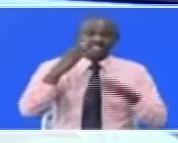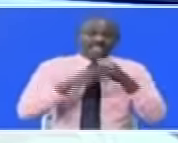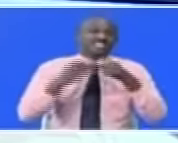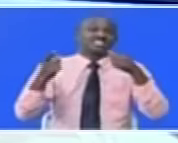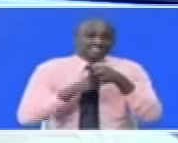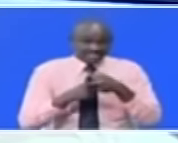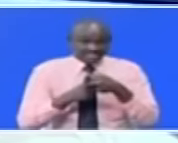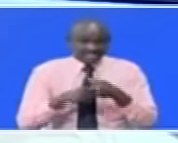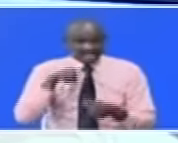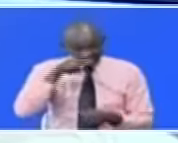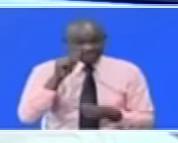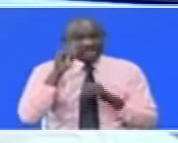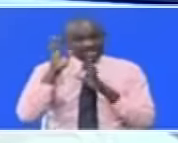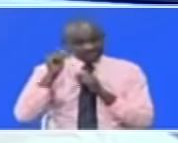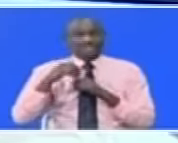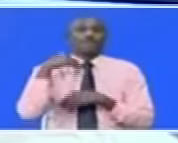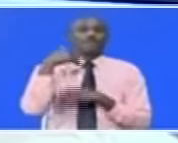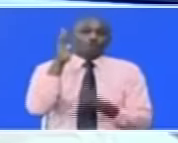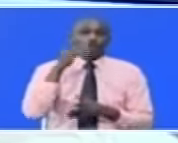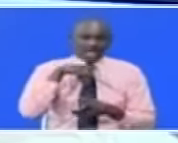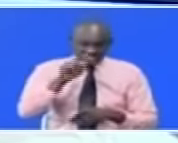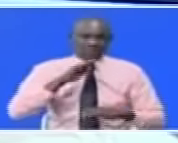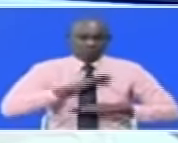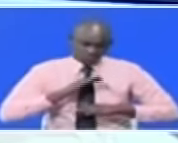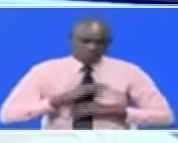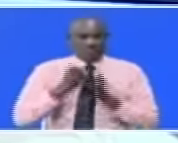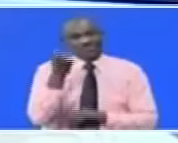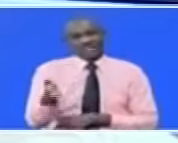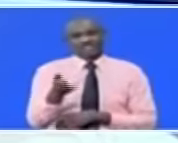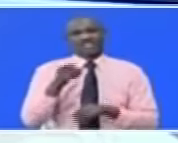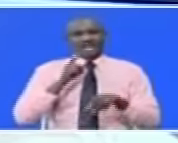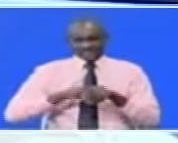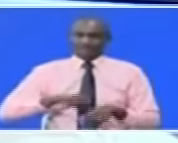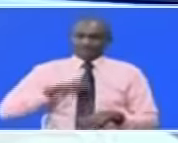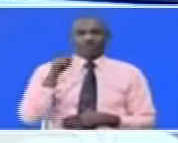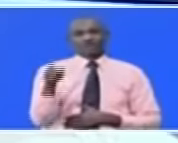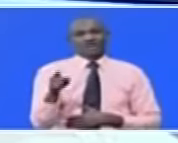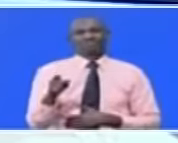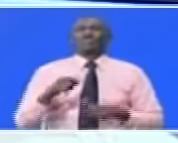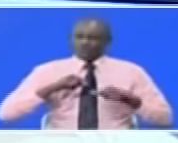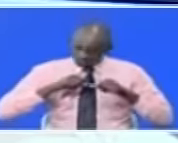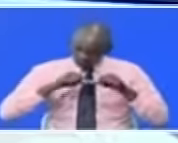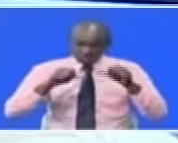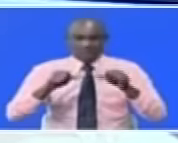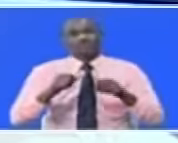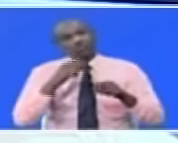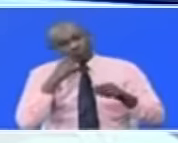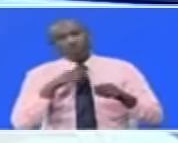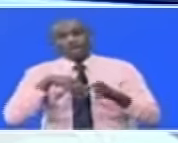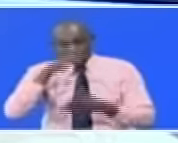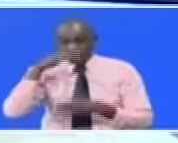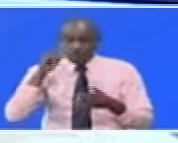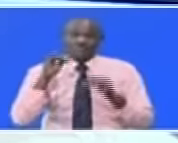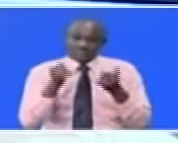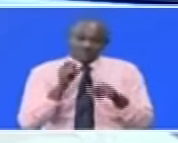marks, though she expected higher. She's content with the results, proud of her. Please keep them coming. We'd like to sample more when we